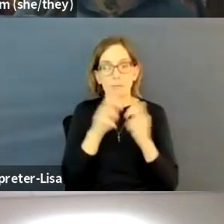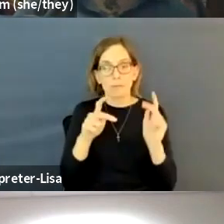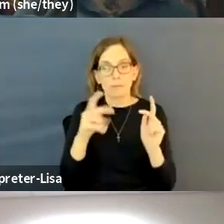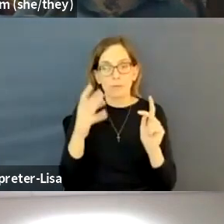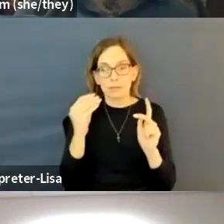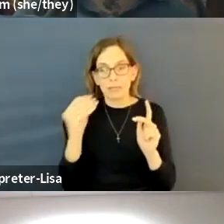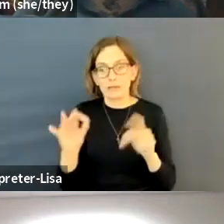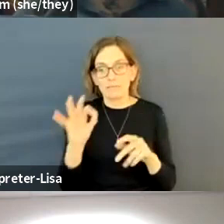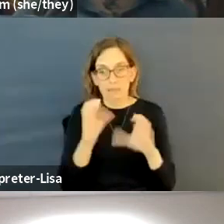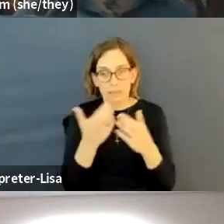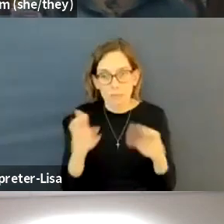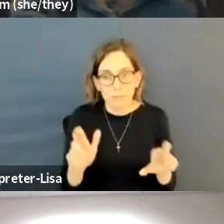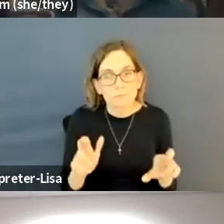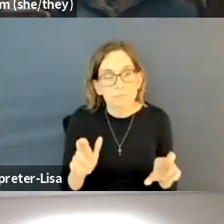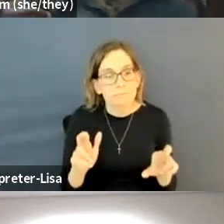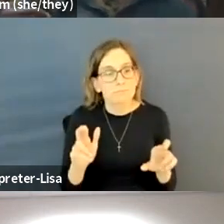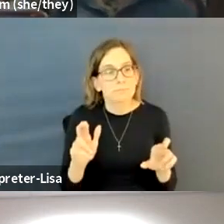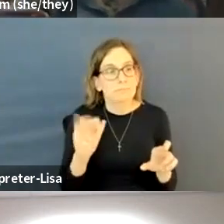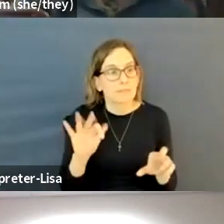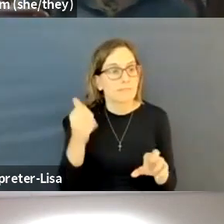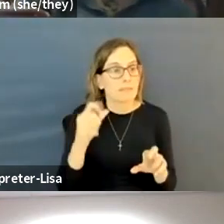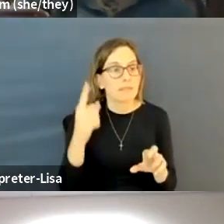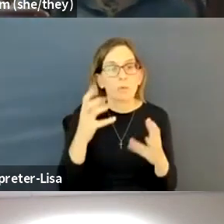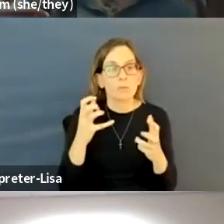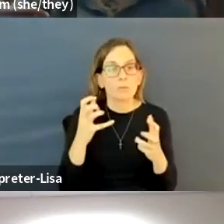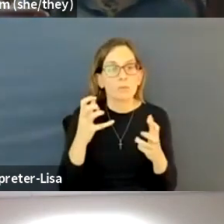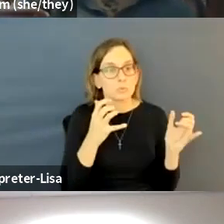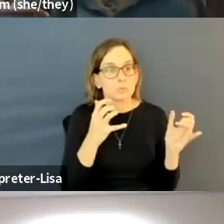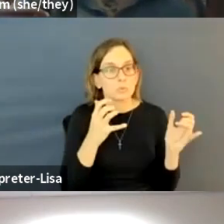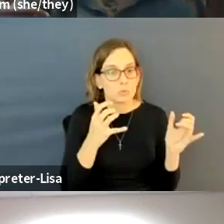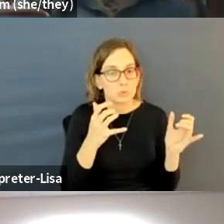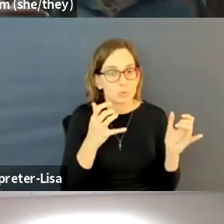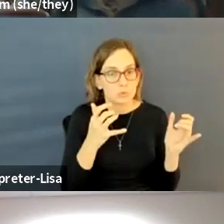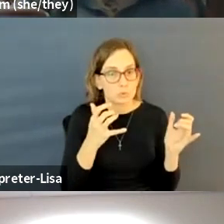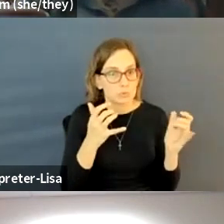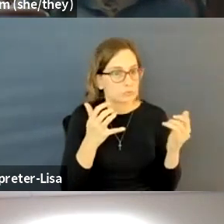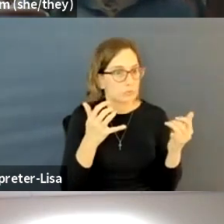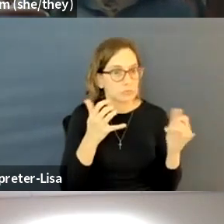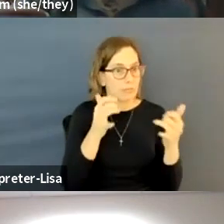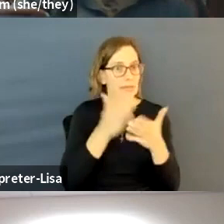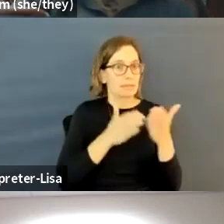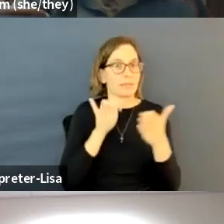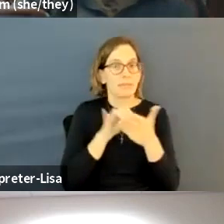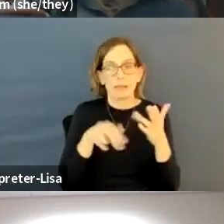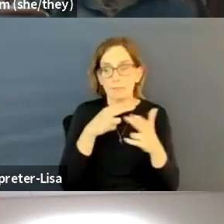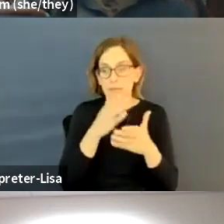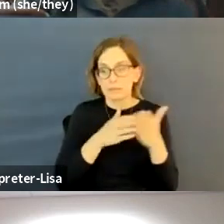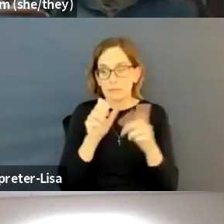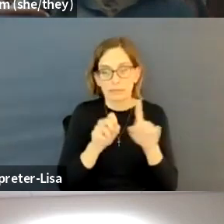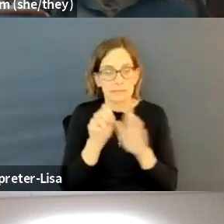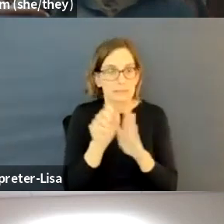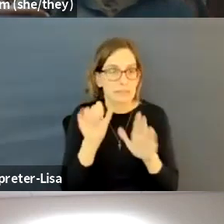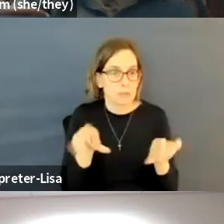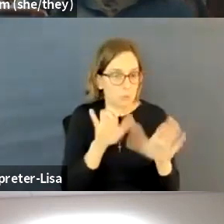of the classroom. And if anybody wants to play out any of that around some of these scenes, we can certainly do that